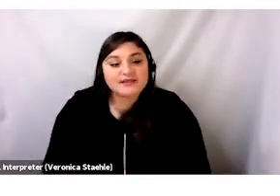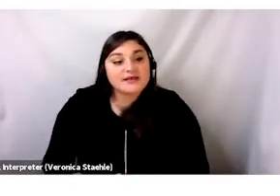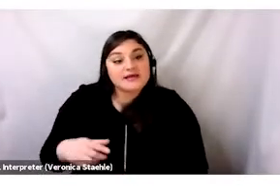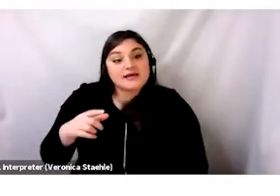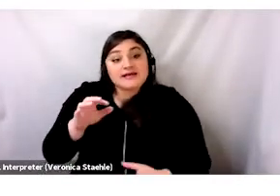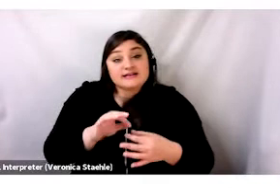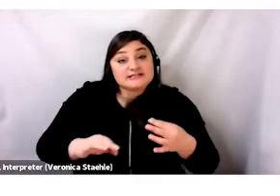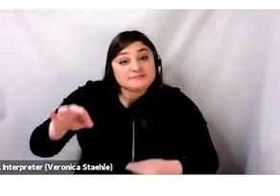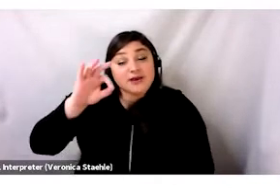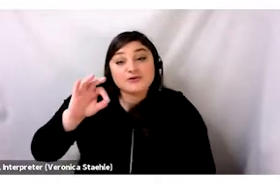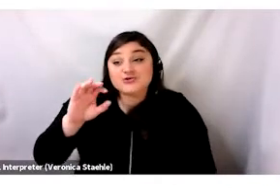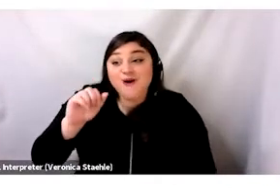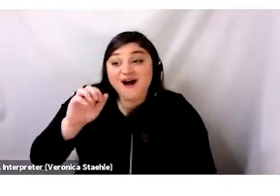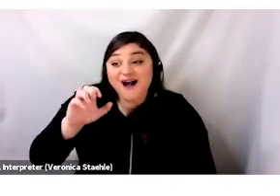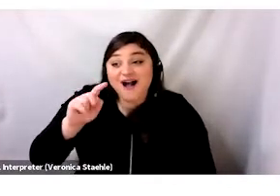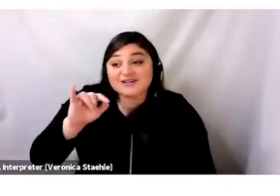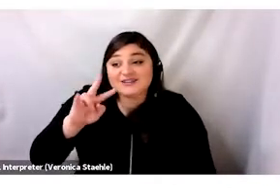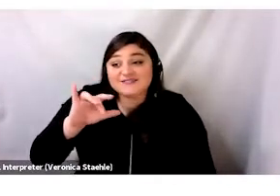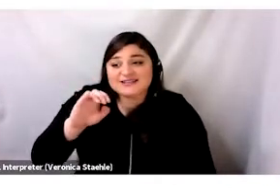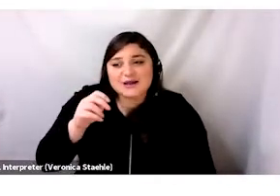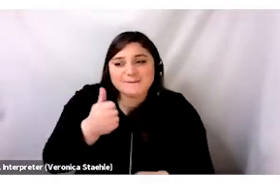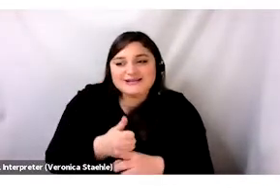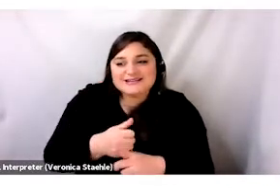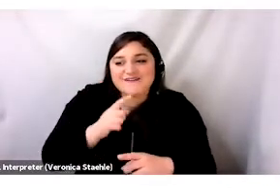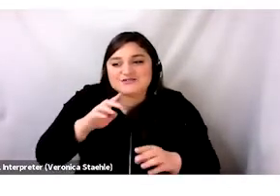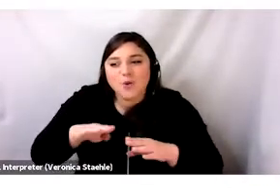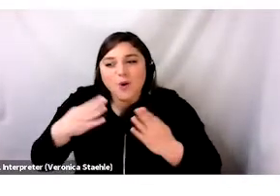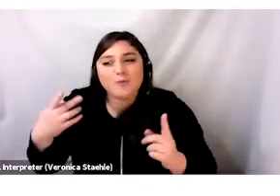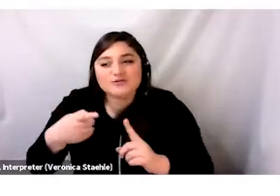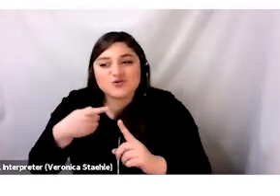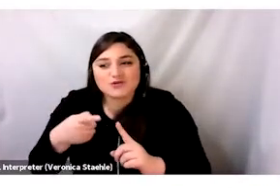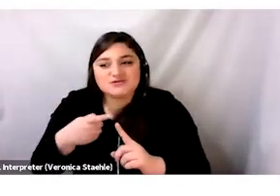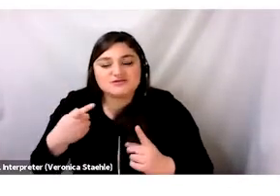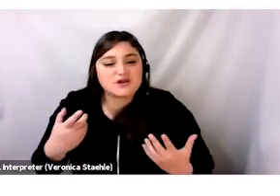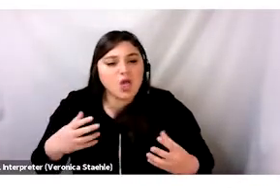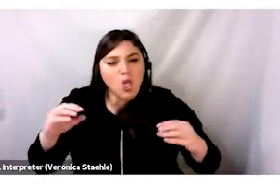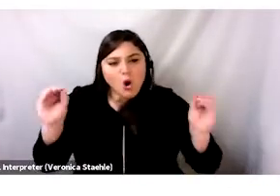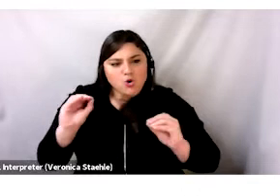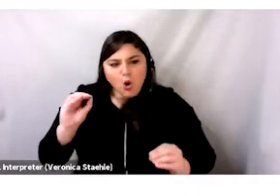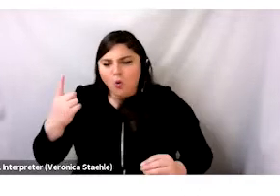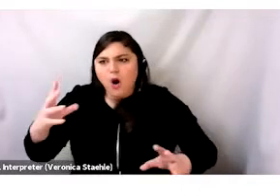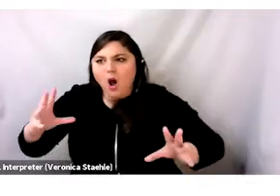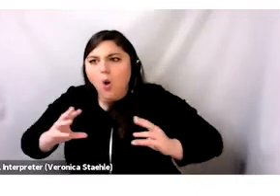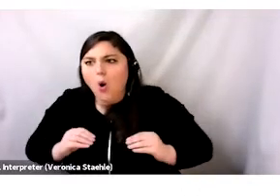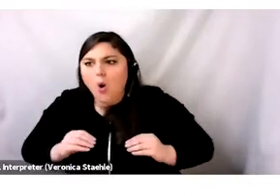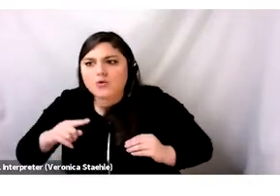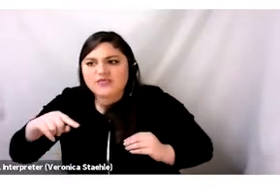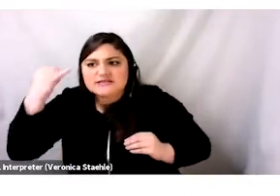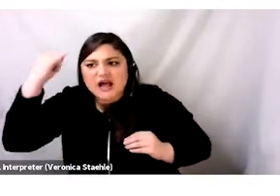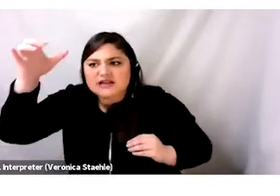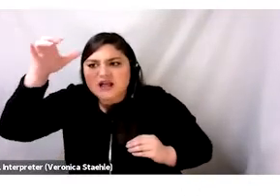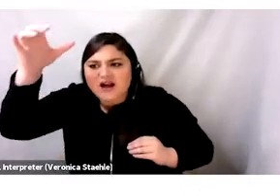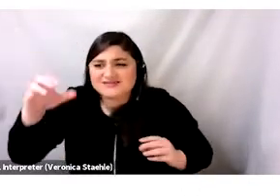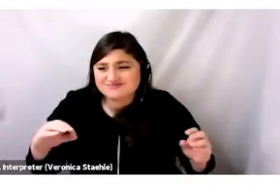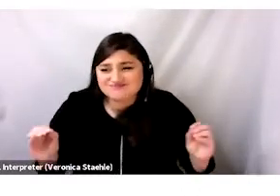core concepts. There's not really an intellectual property concern here. It's important for us to recognize none of these concepts are